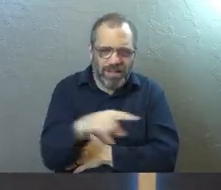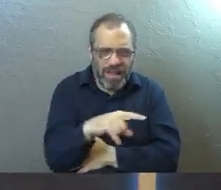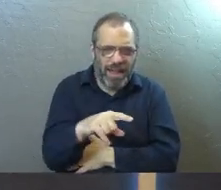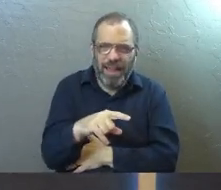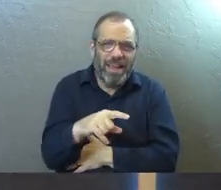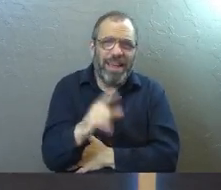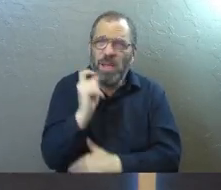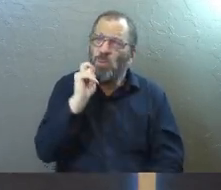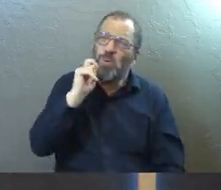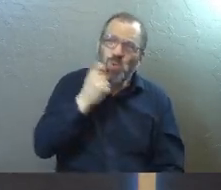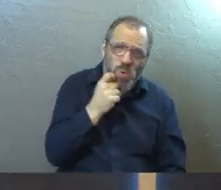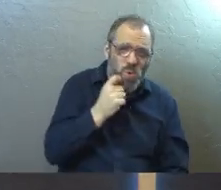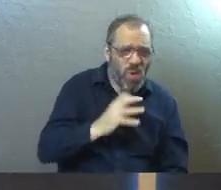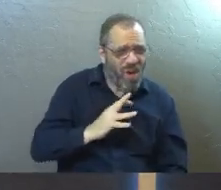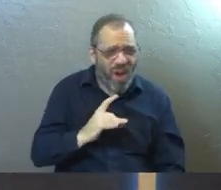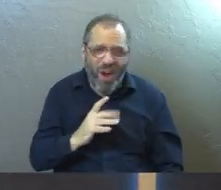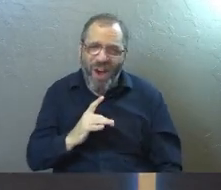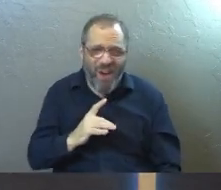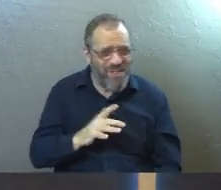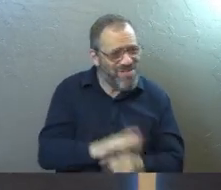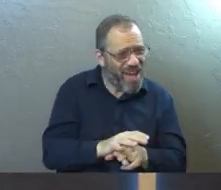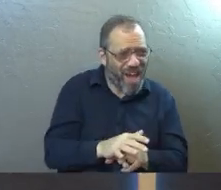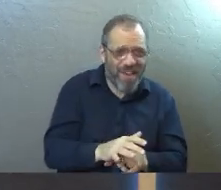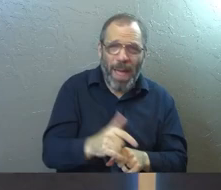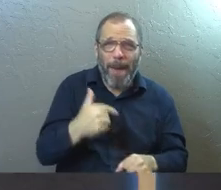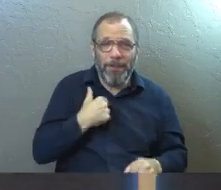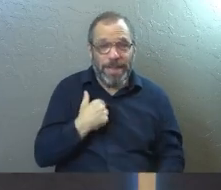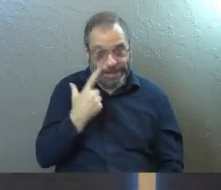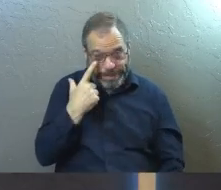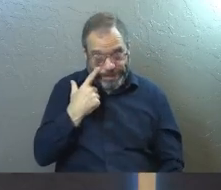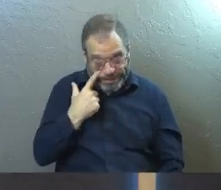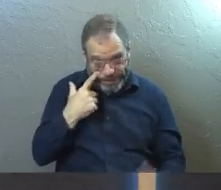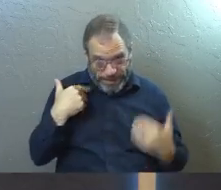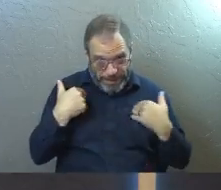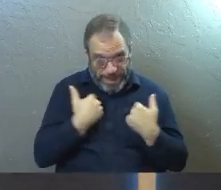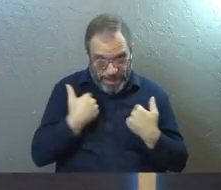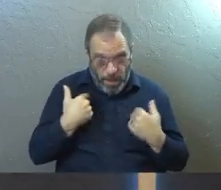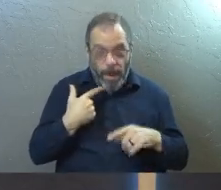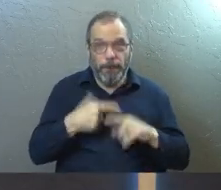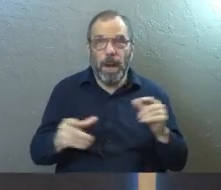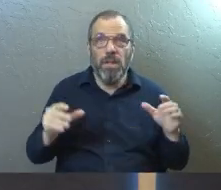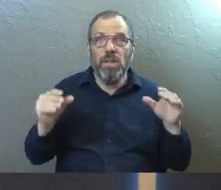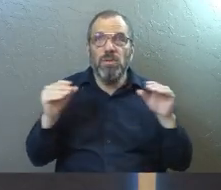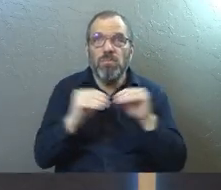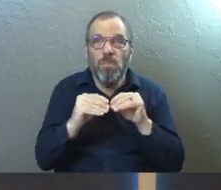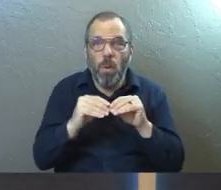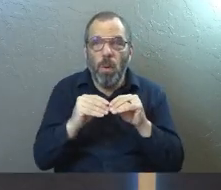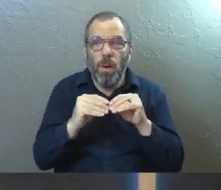like, it was cool. It's great enough that I got to see the animals. But there was